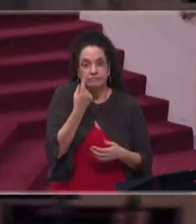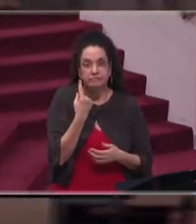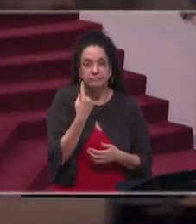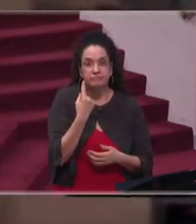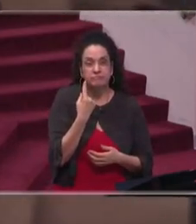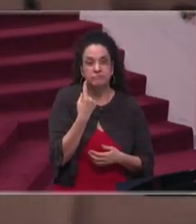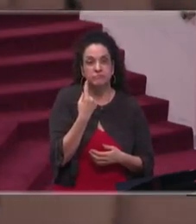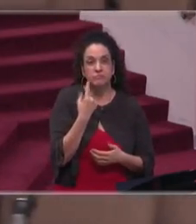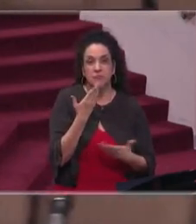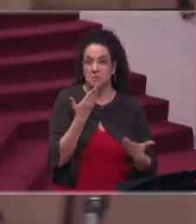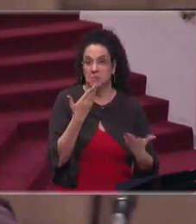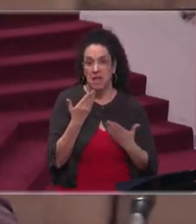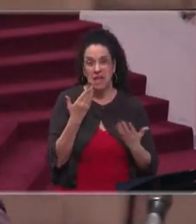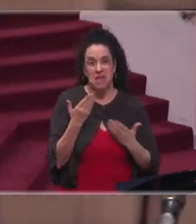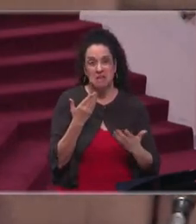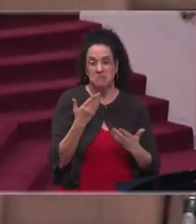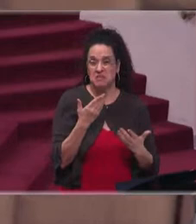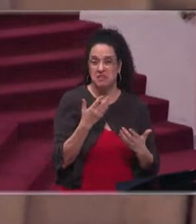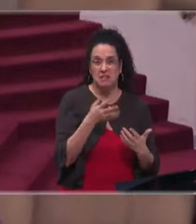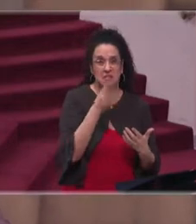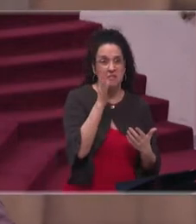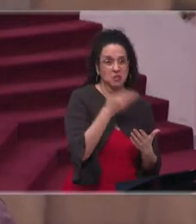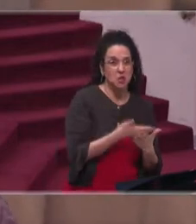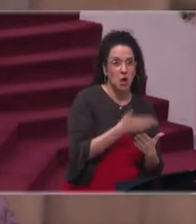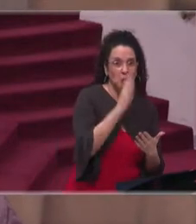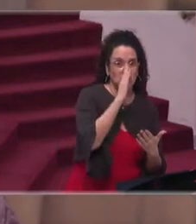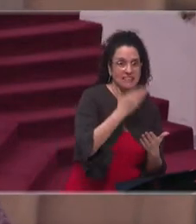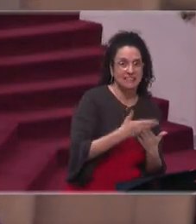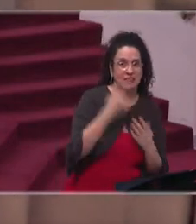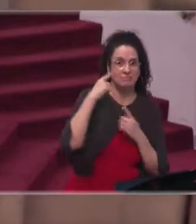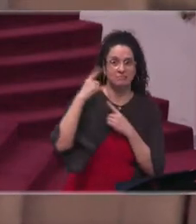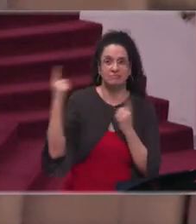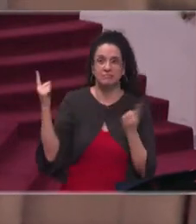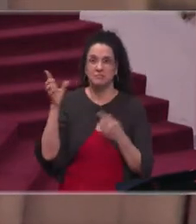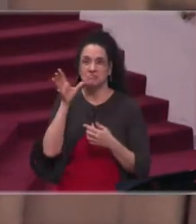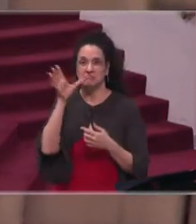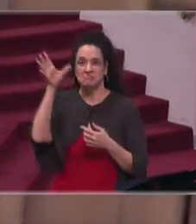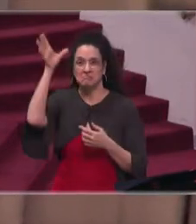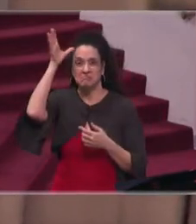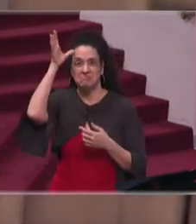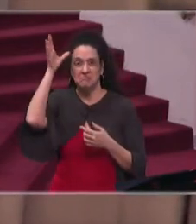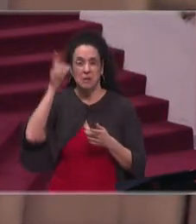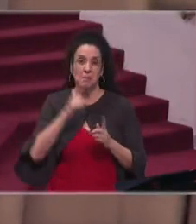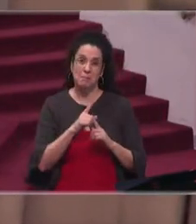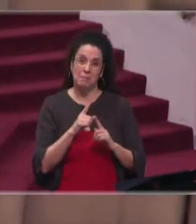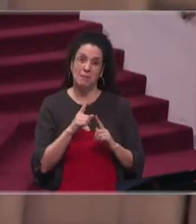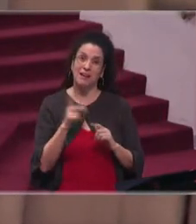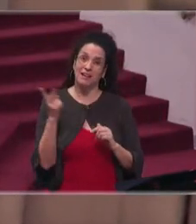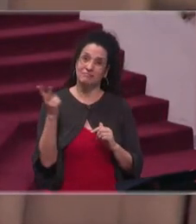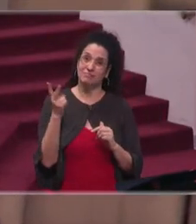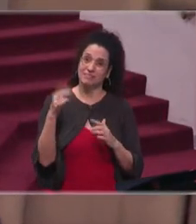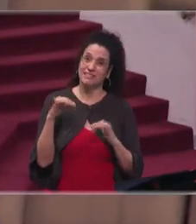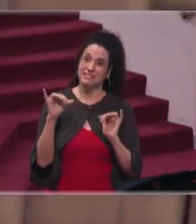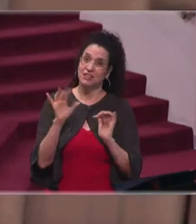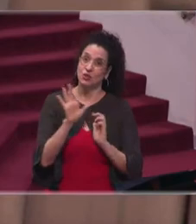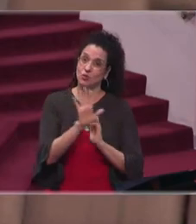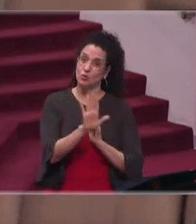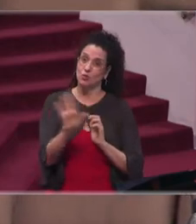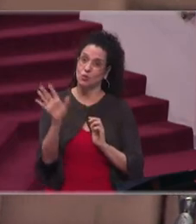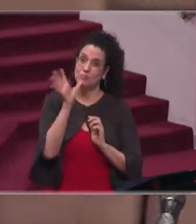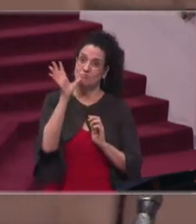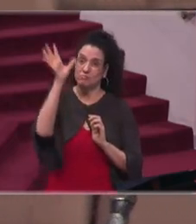may have some differences with your mom and dad, but they are still your parents.